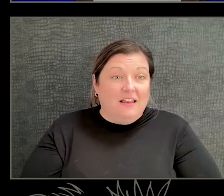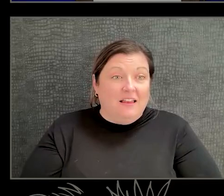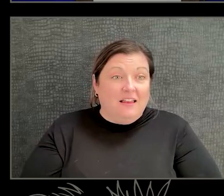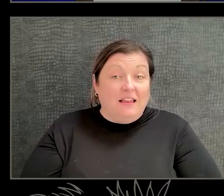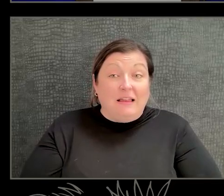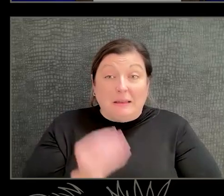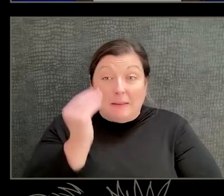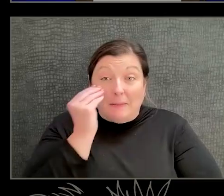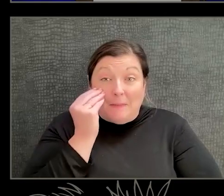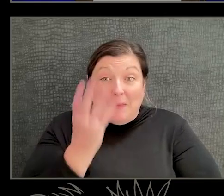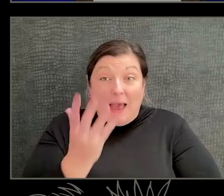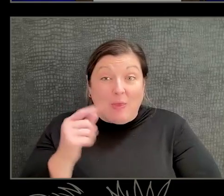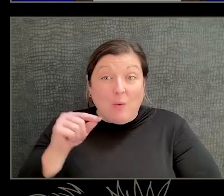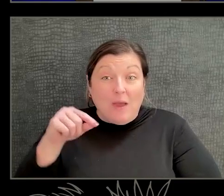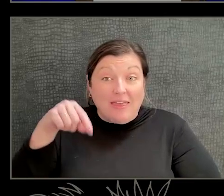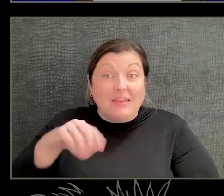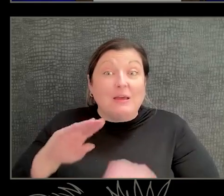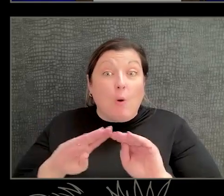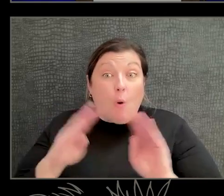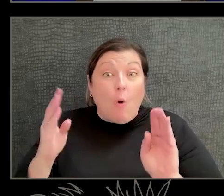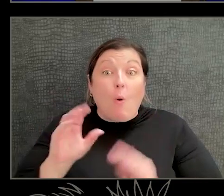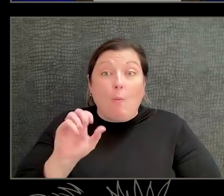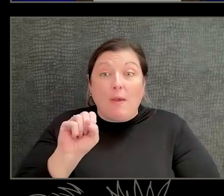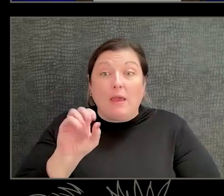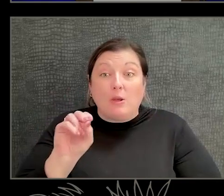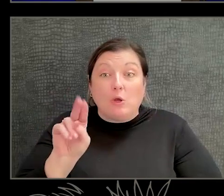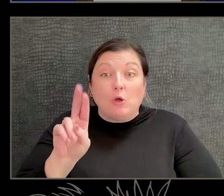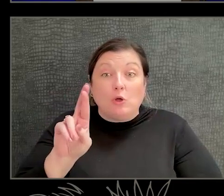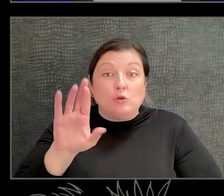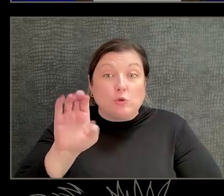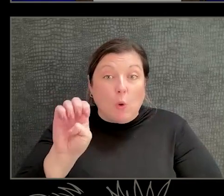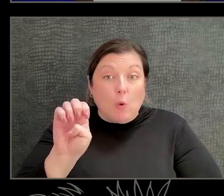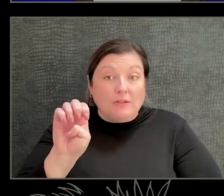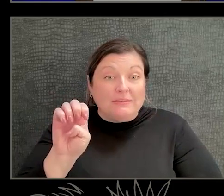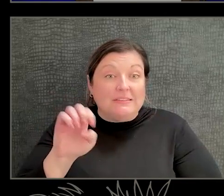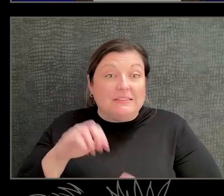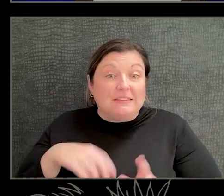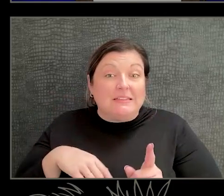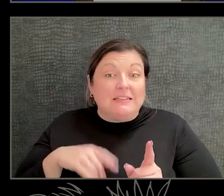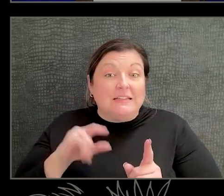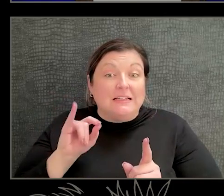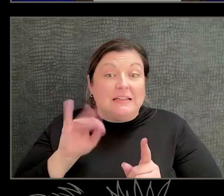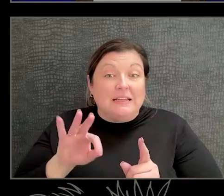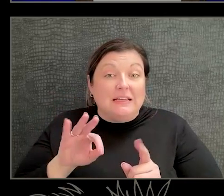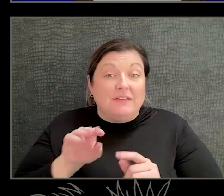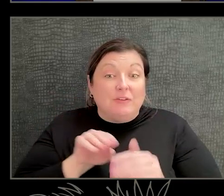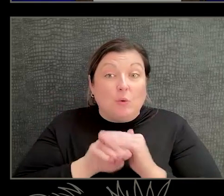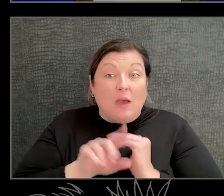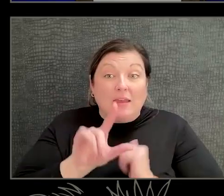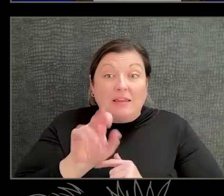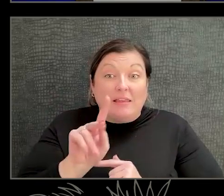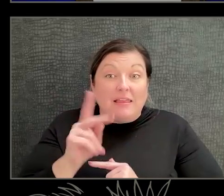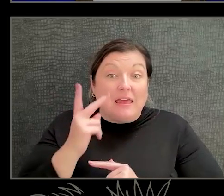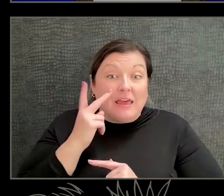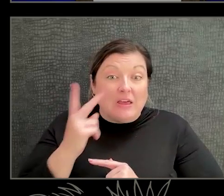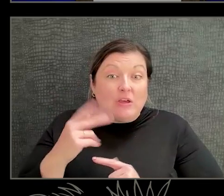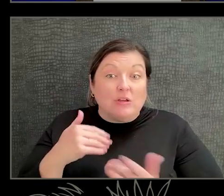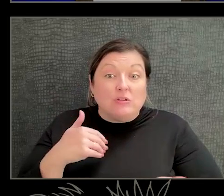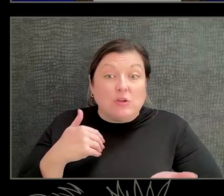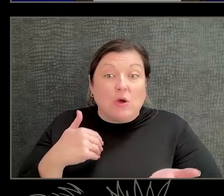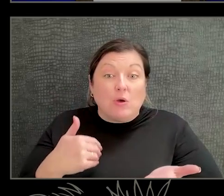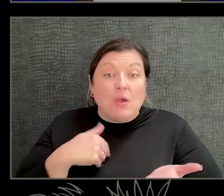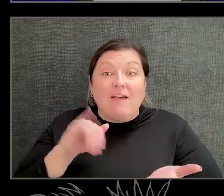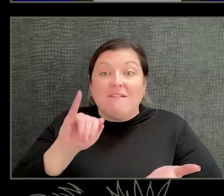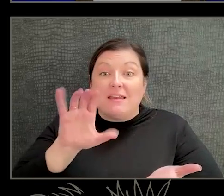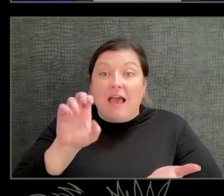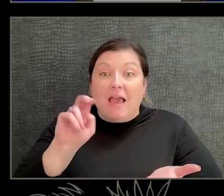By the way, this is open source, so it's on the, if you enter to the link, you're gonna see the GitHub icon there.